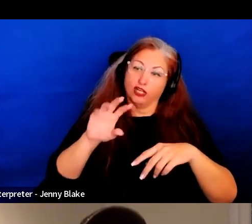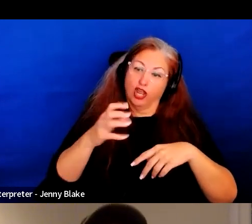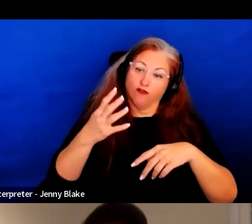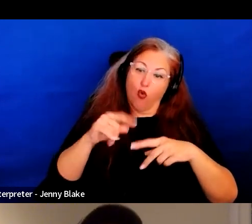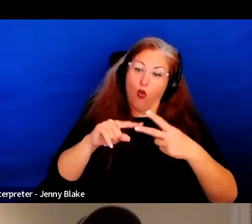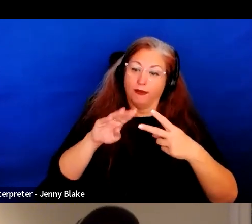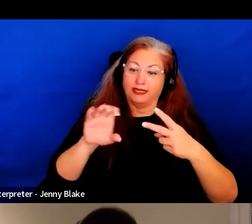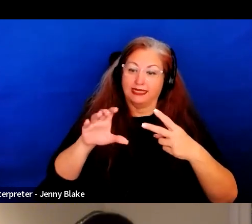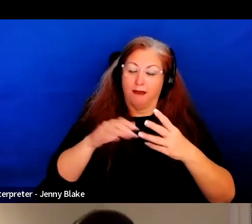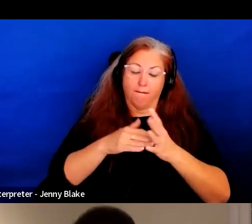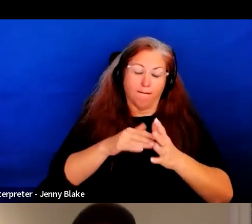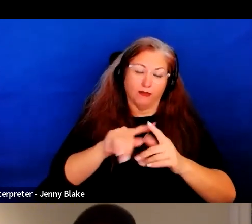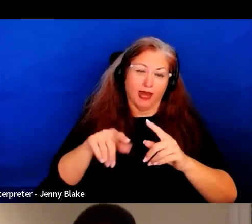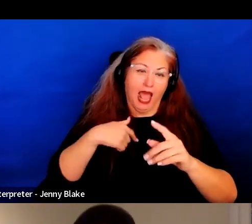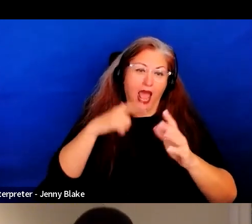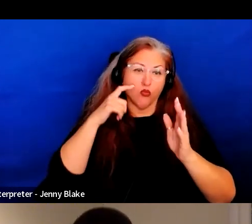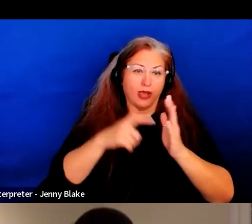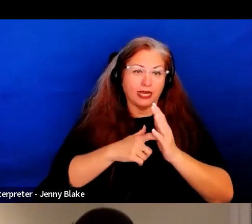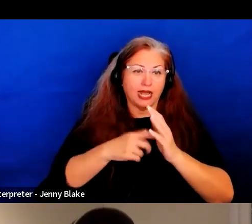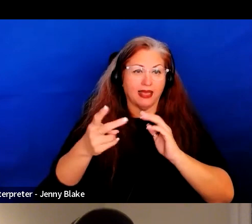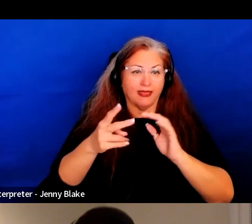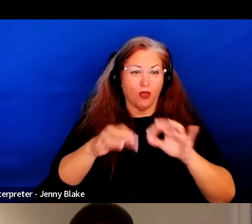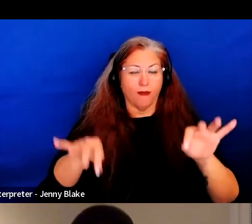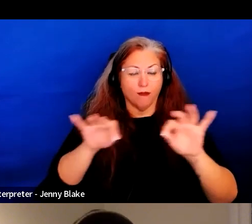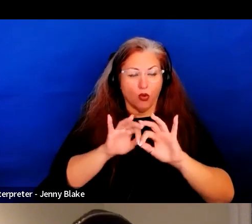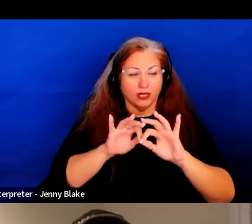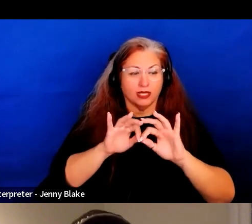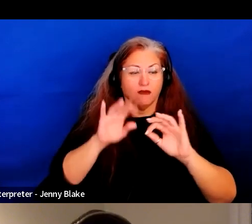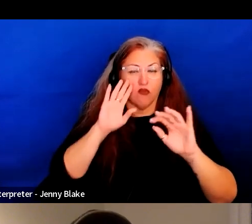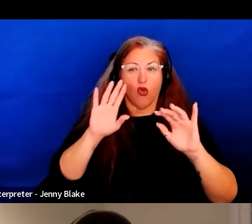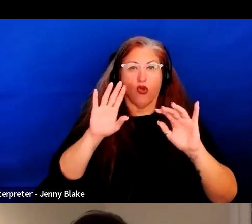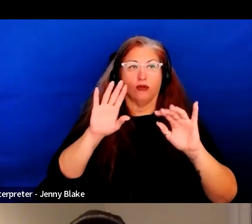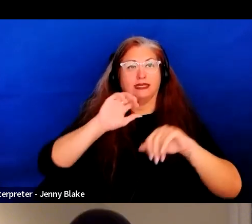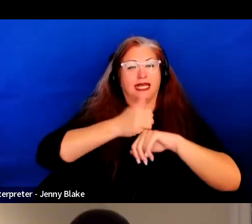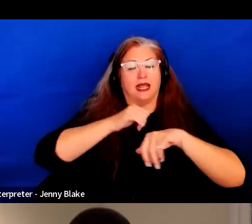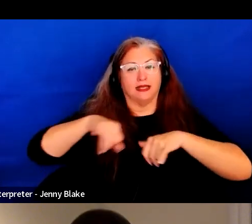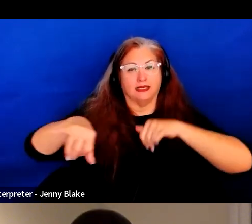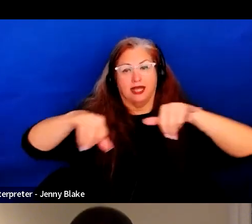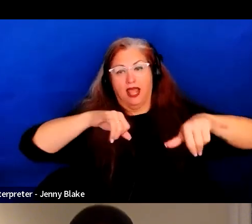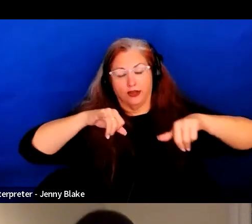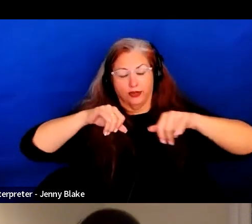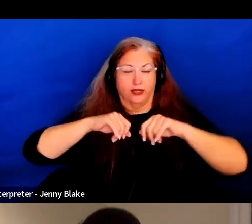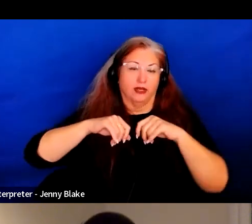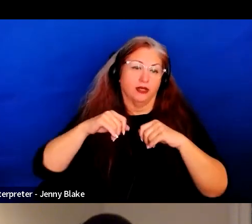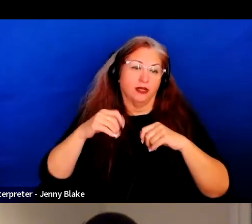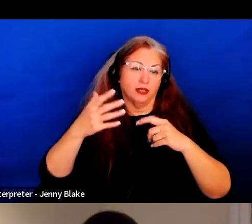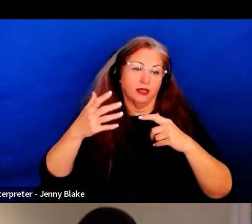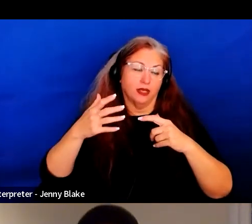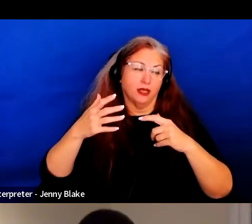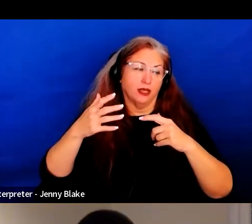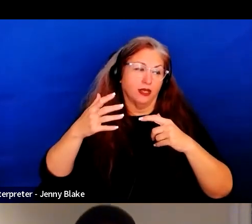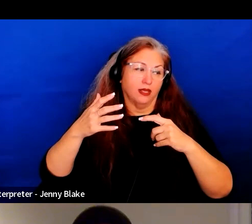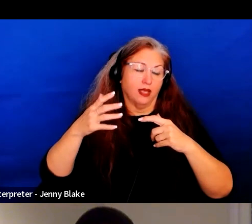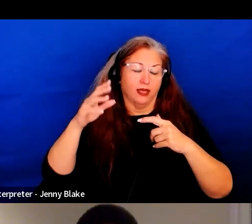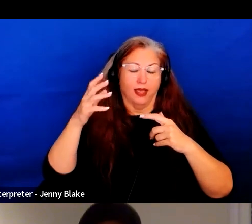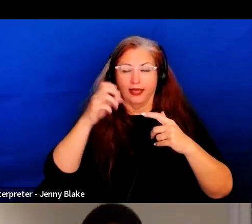think that I recognize their importance in being, you know, standard bearers to some extent, that, you know, I